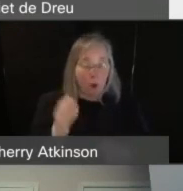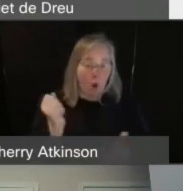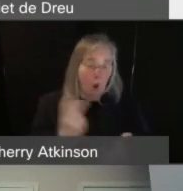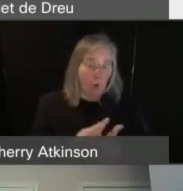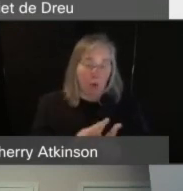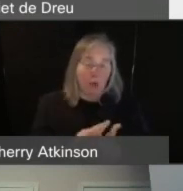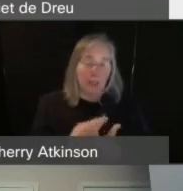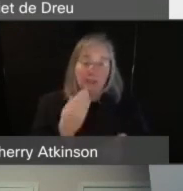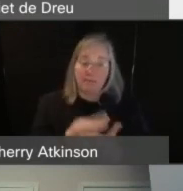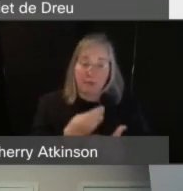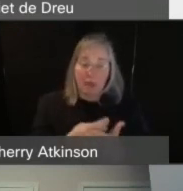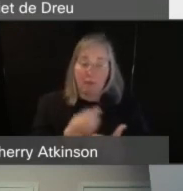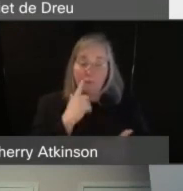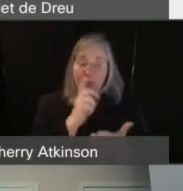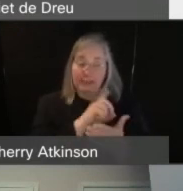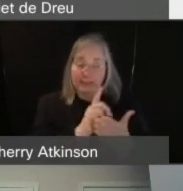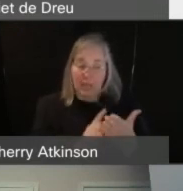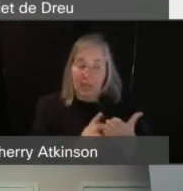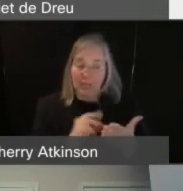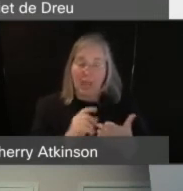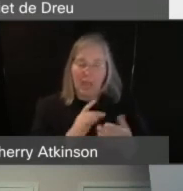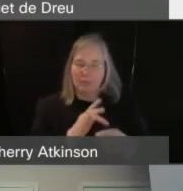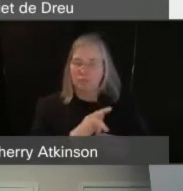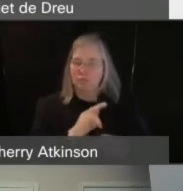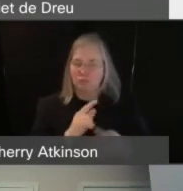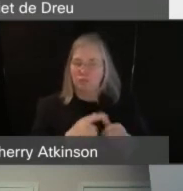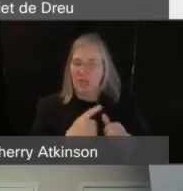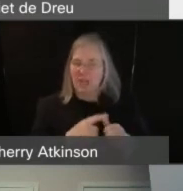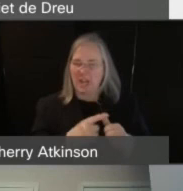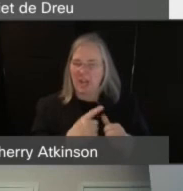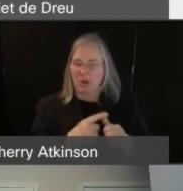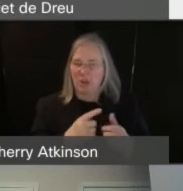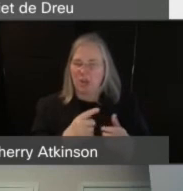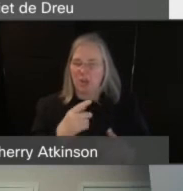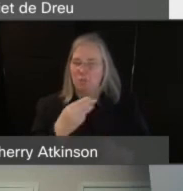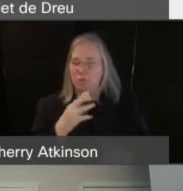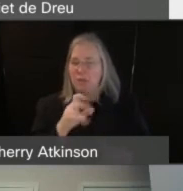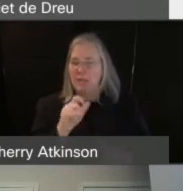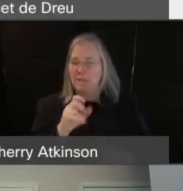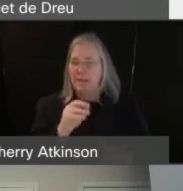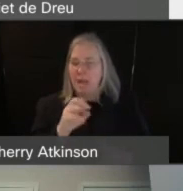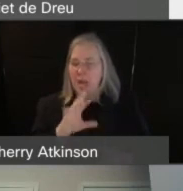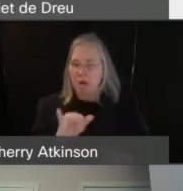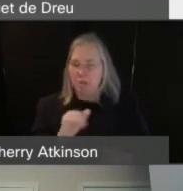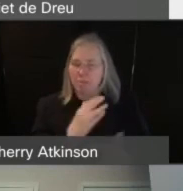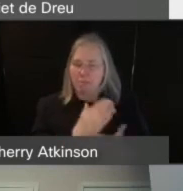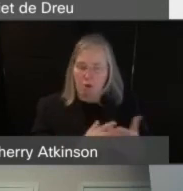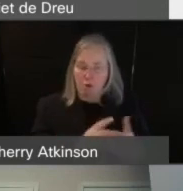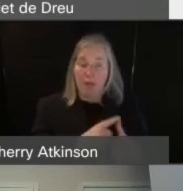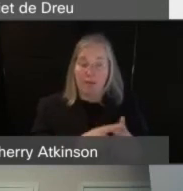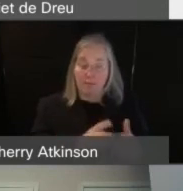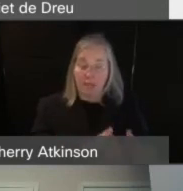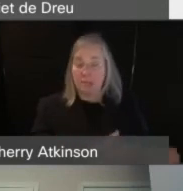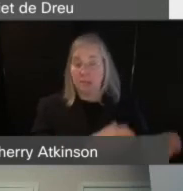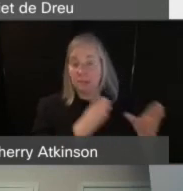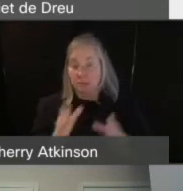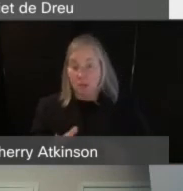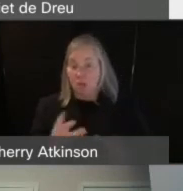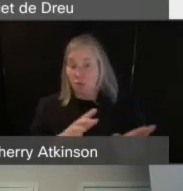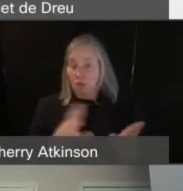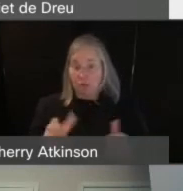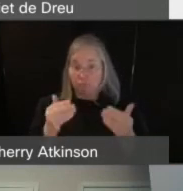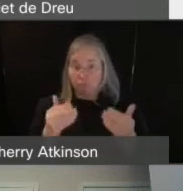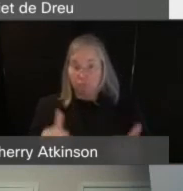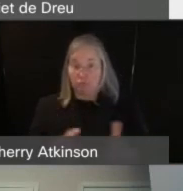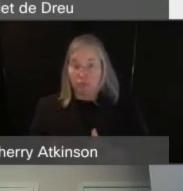the design and the preliminary, and then when it's to the point where they're ready to do construction, then